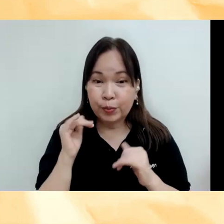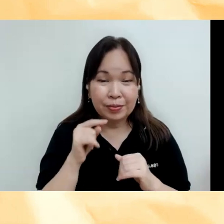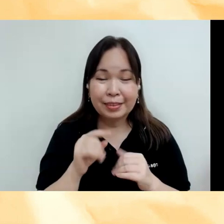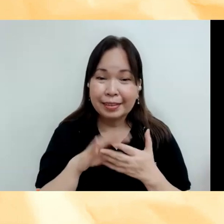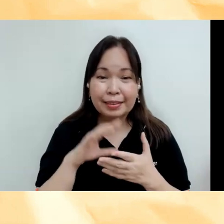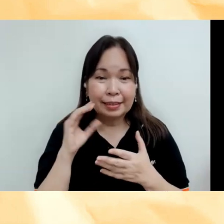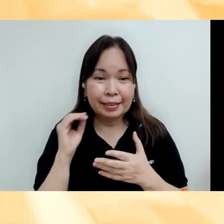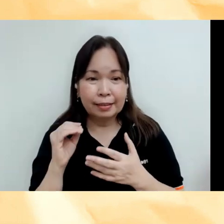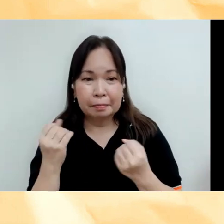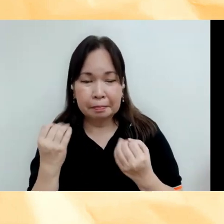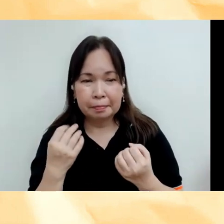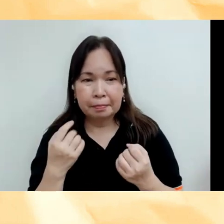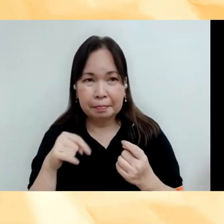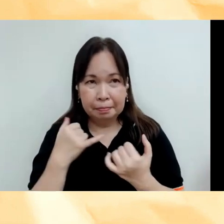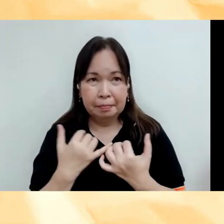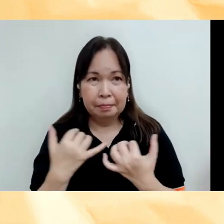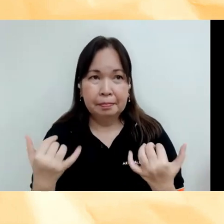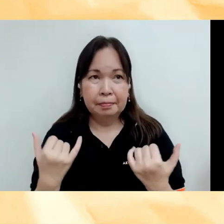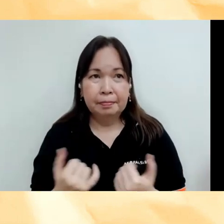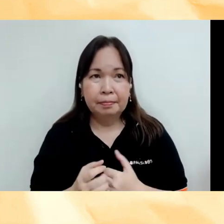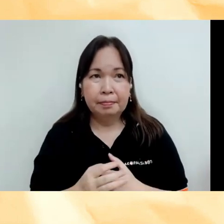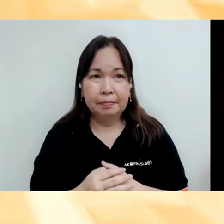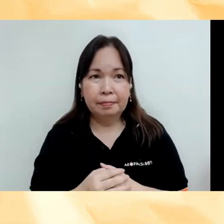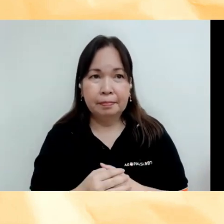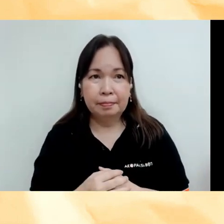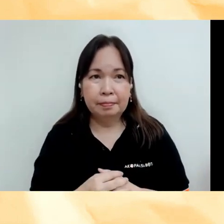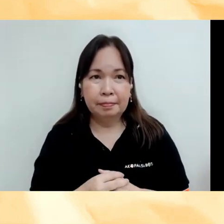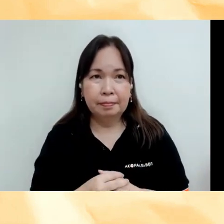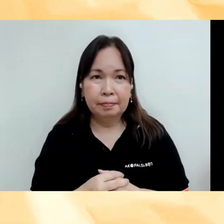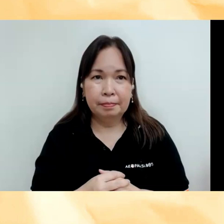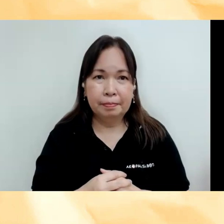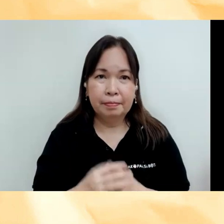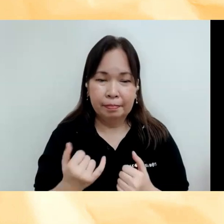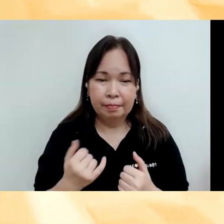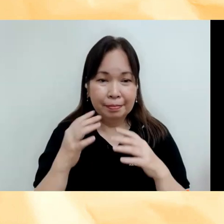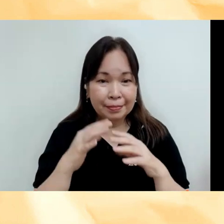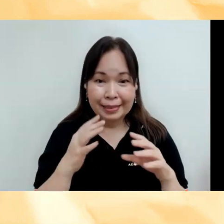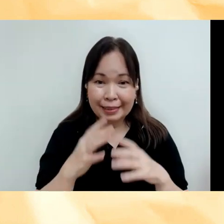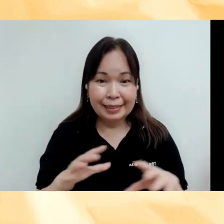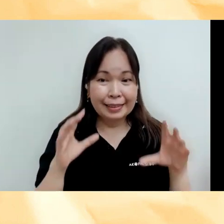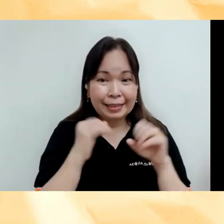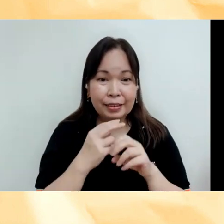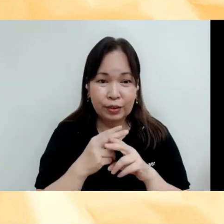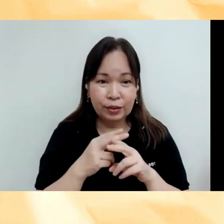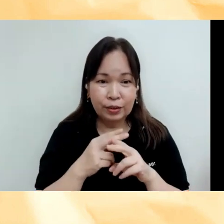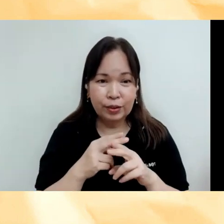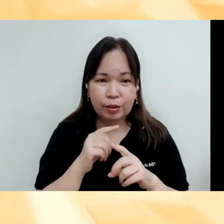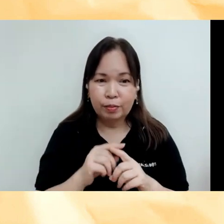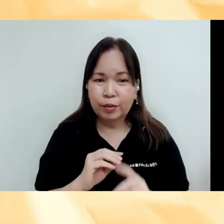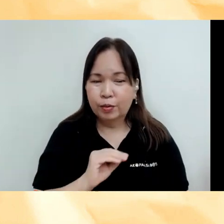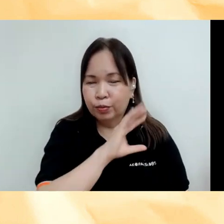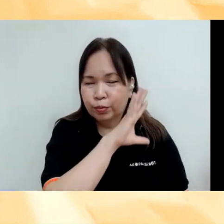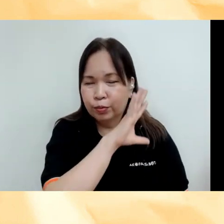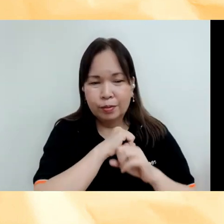learned a lot in our session today. And we are ending this session with a safe space